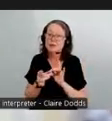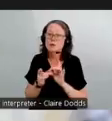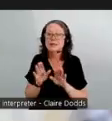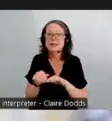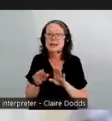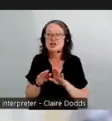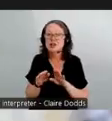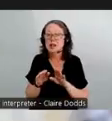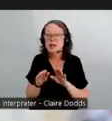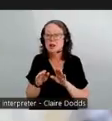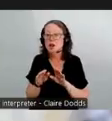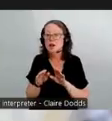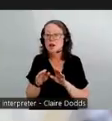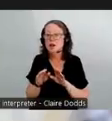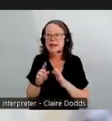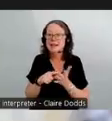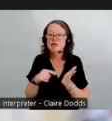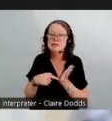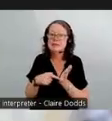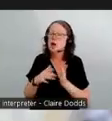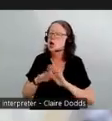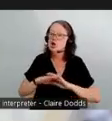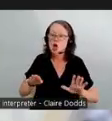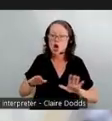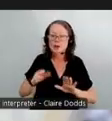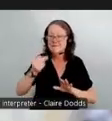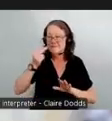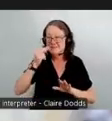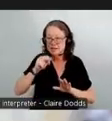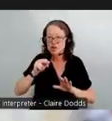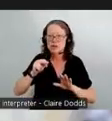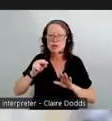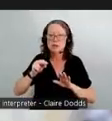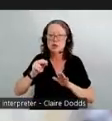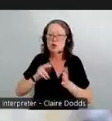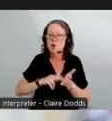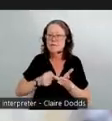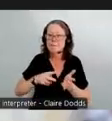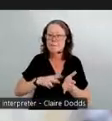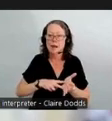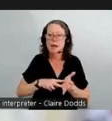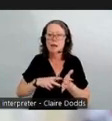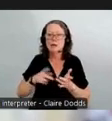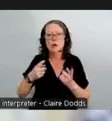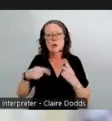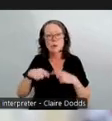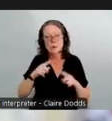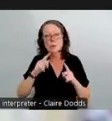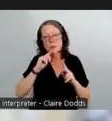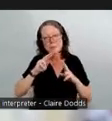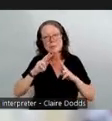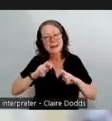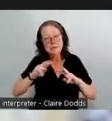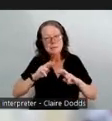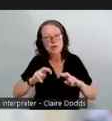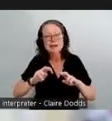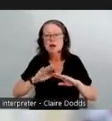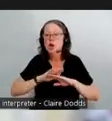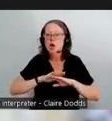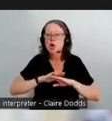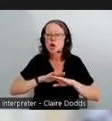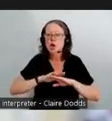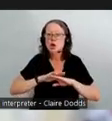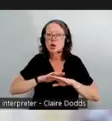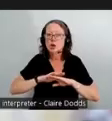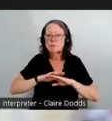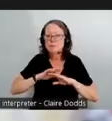we're looking at the moment at what kind of educational or documentary content about Mexico and its cultures can be kind of wrapped